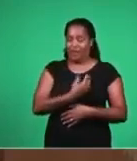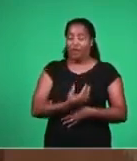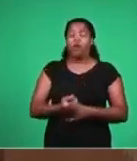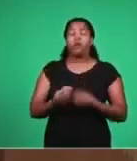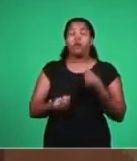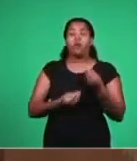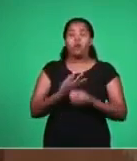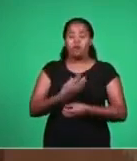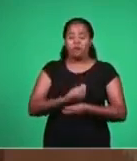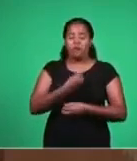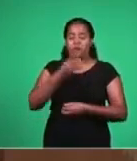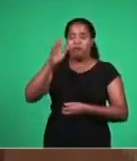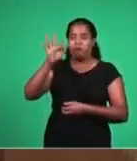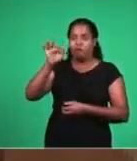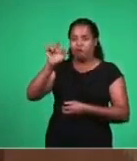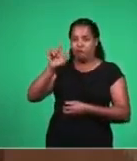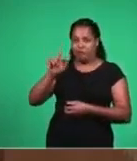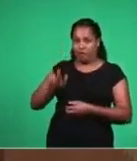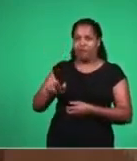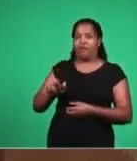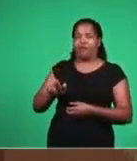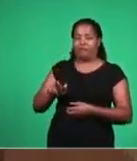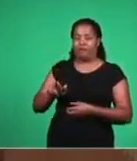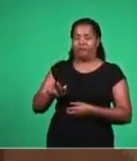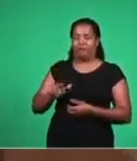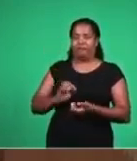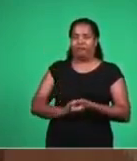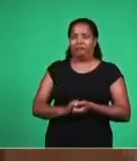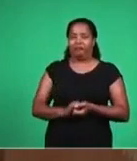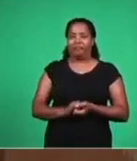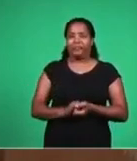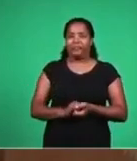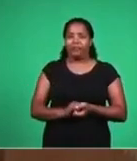Christ lives in me, and I live now by faith.